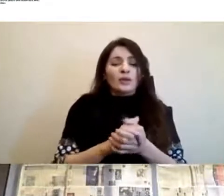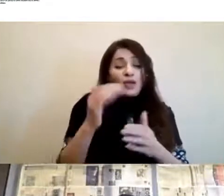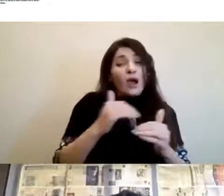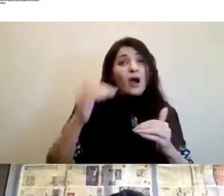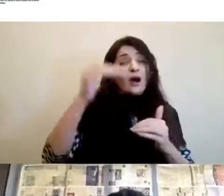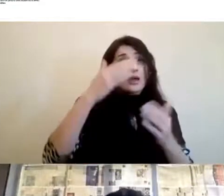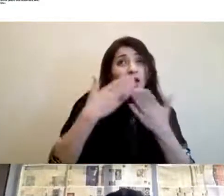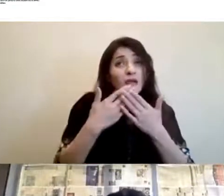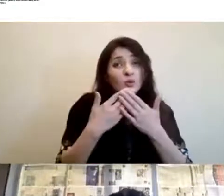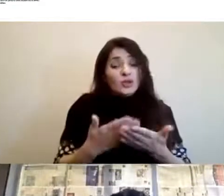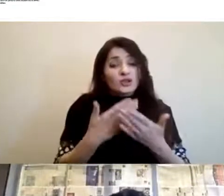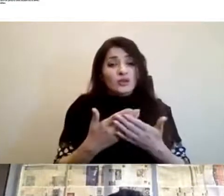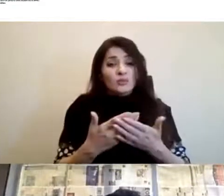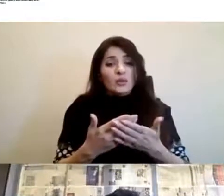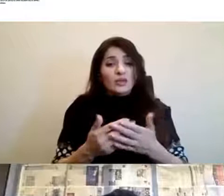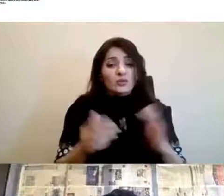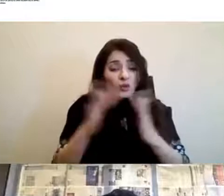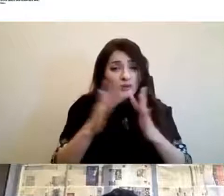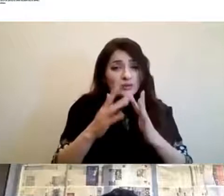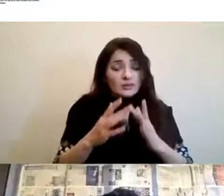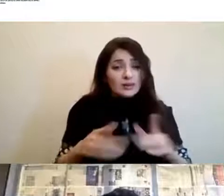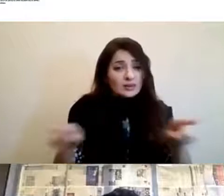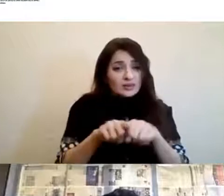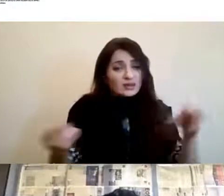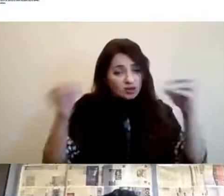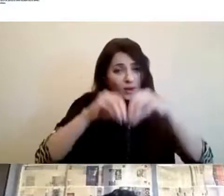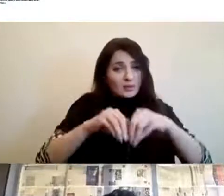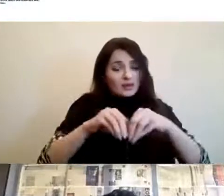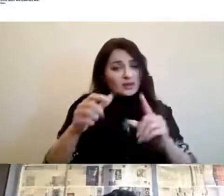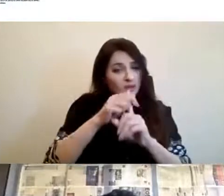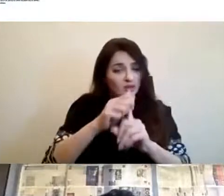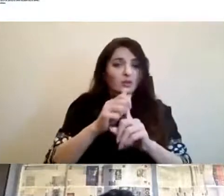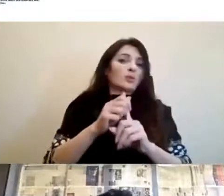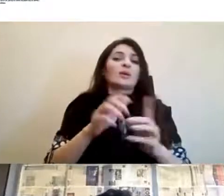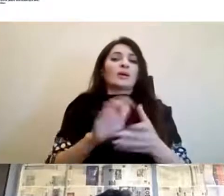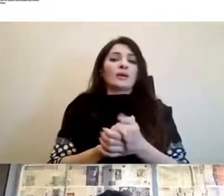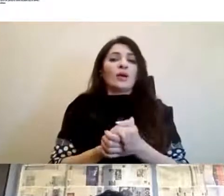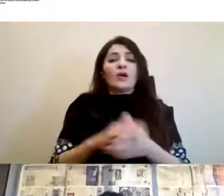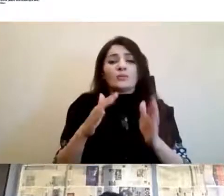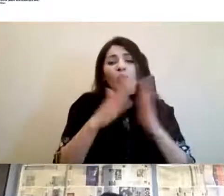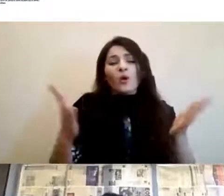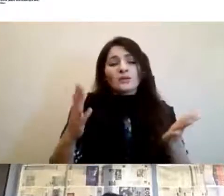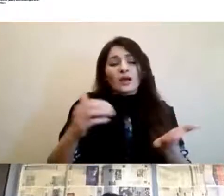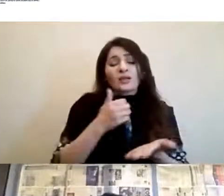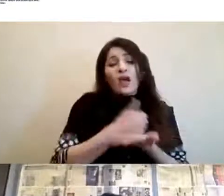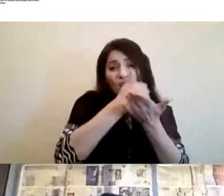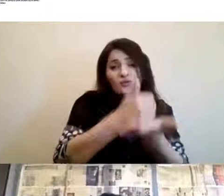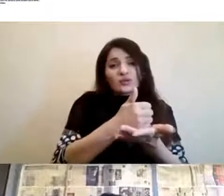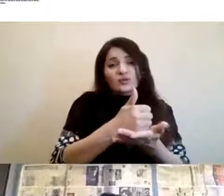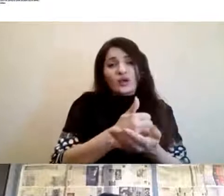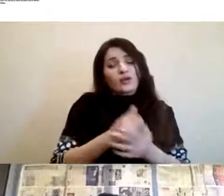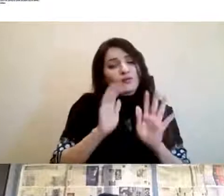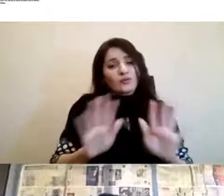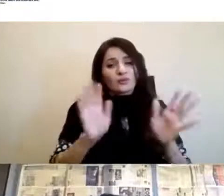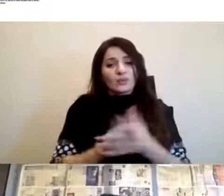we're honored that this particular collaboration has won awards and recognitions, including by the Federal Communications Commission.